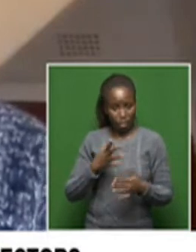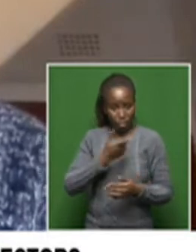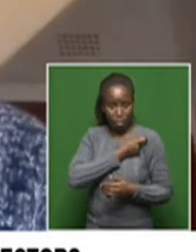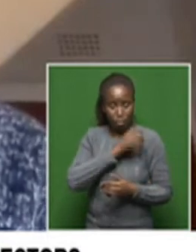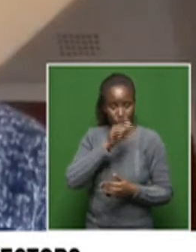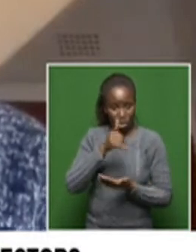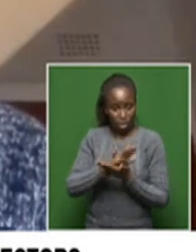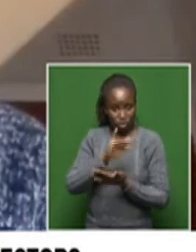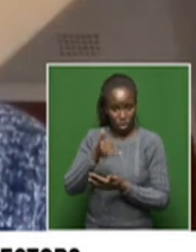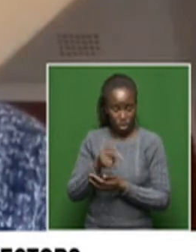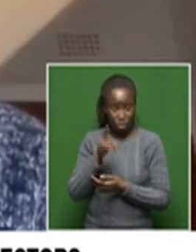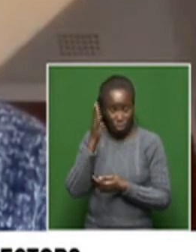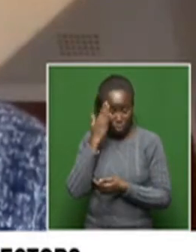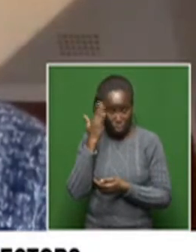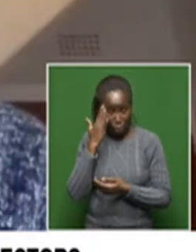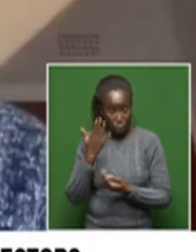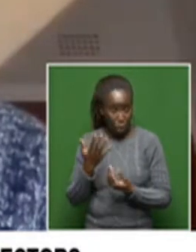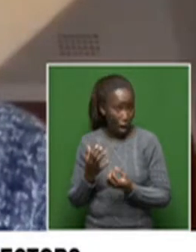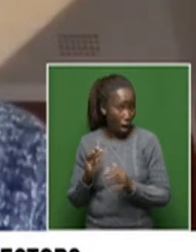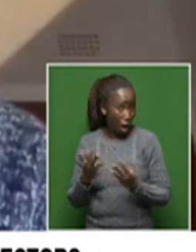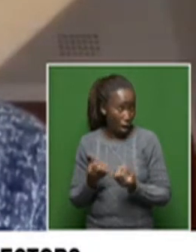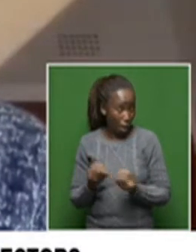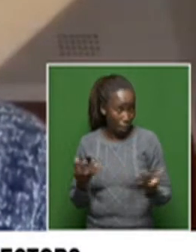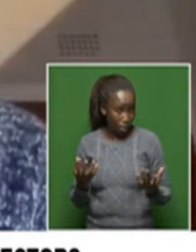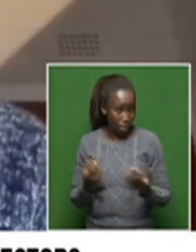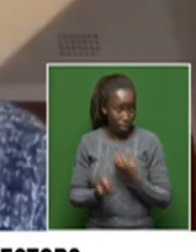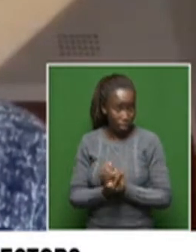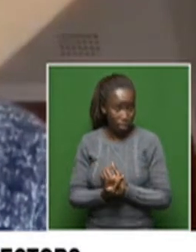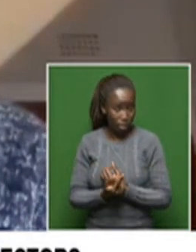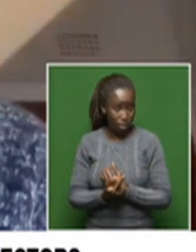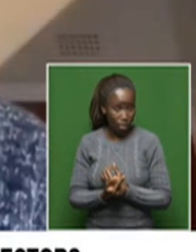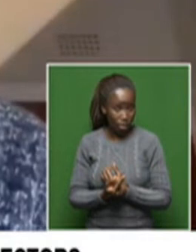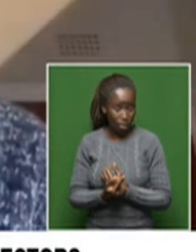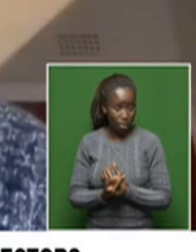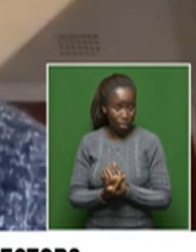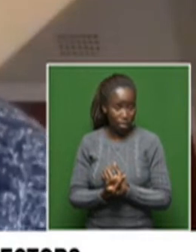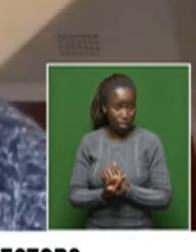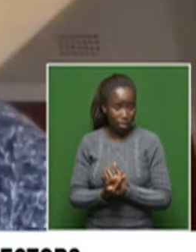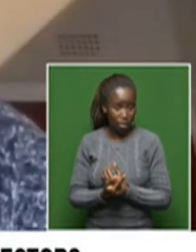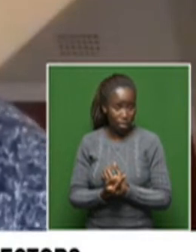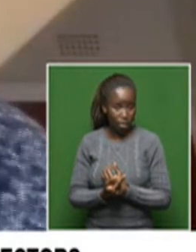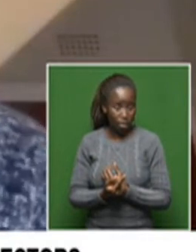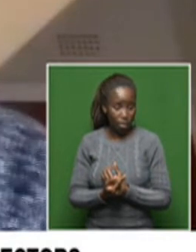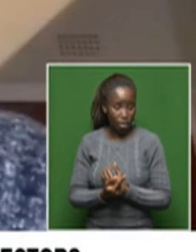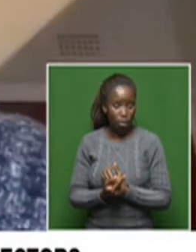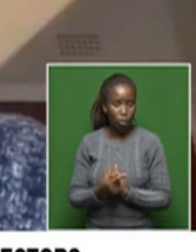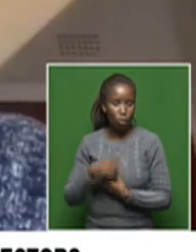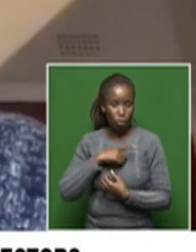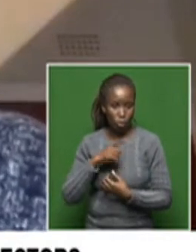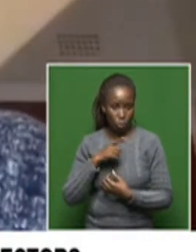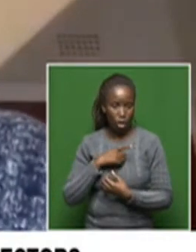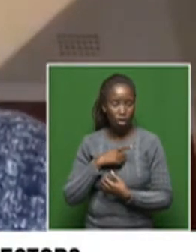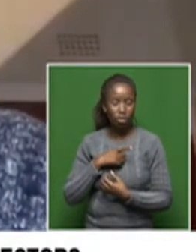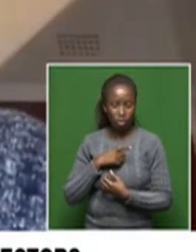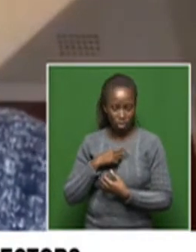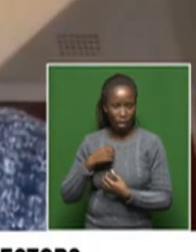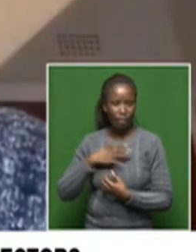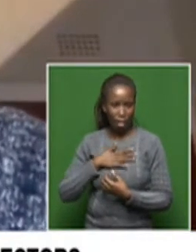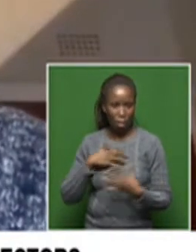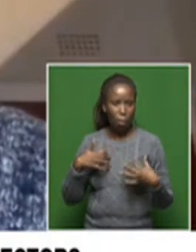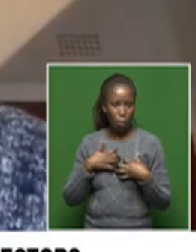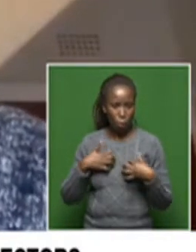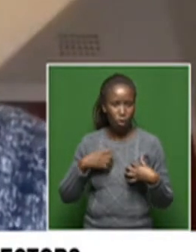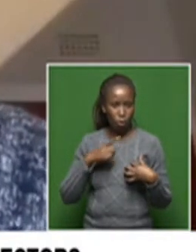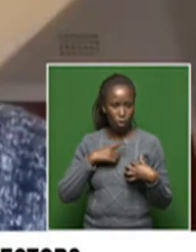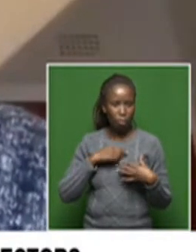know how it is that this happened? Is it only a handful? It's only a handful, but it is worrisome that they show severe